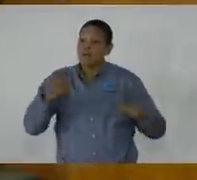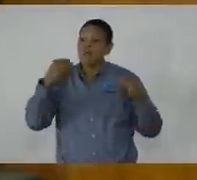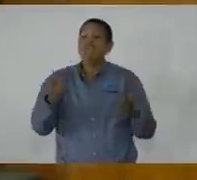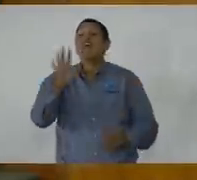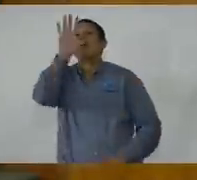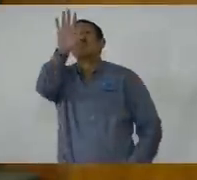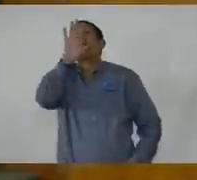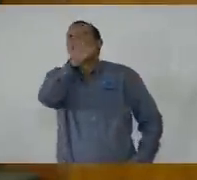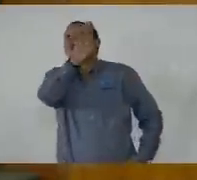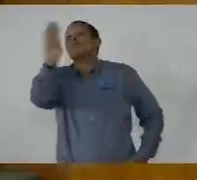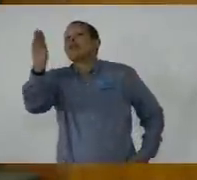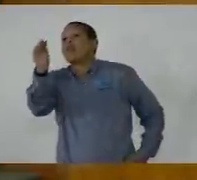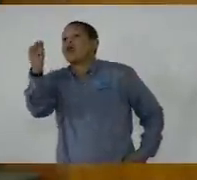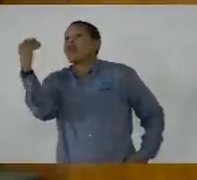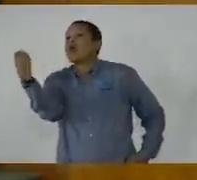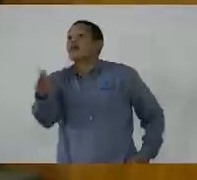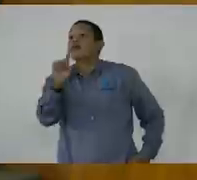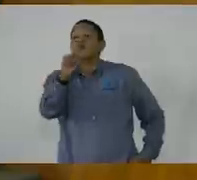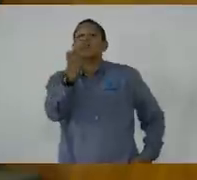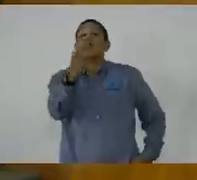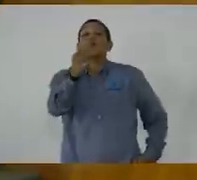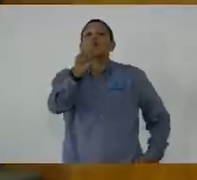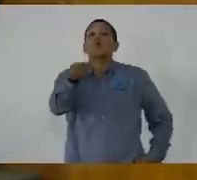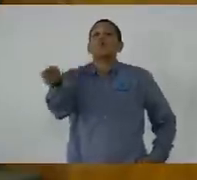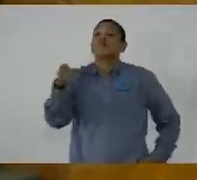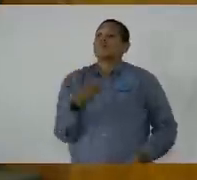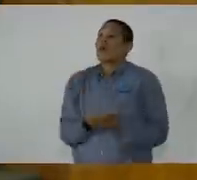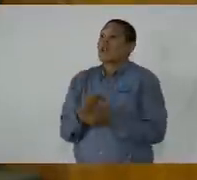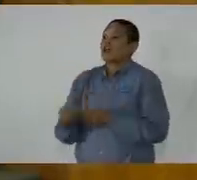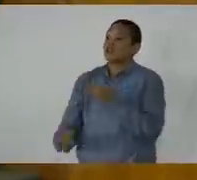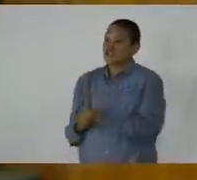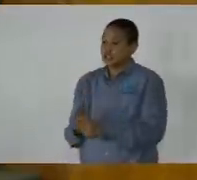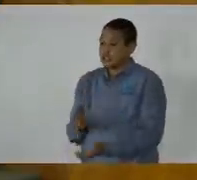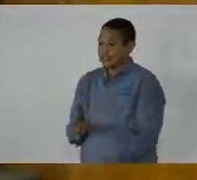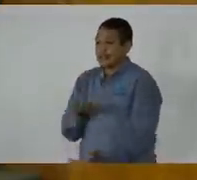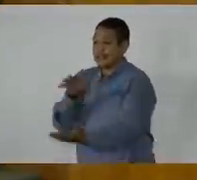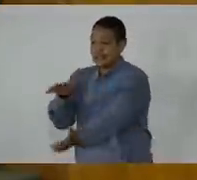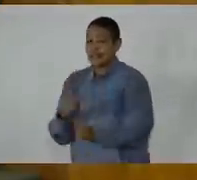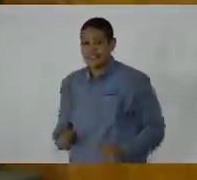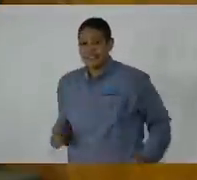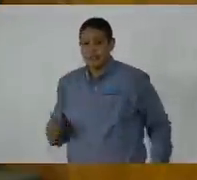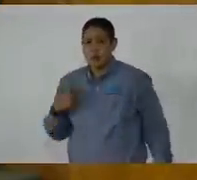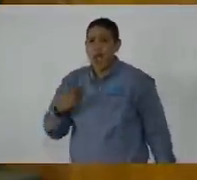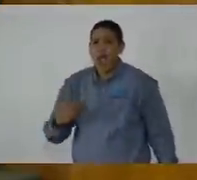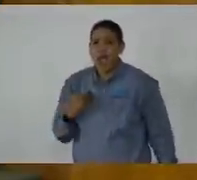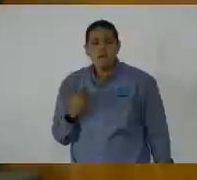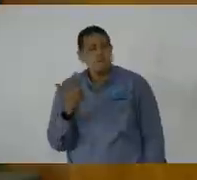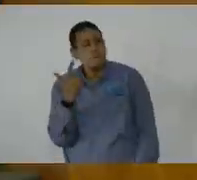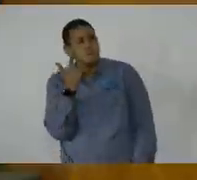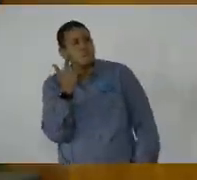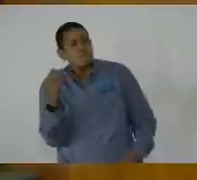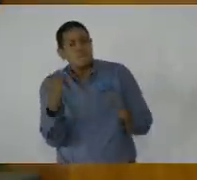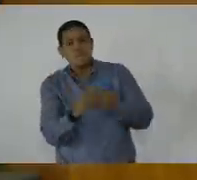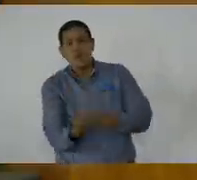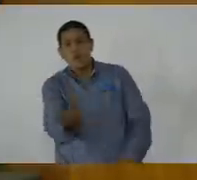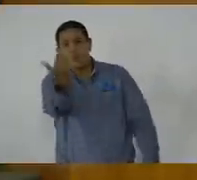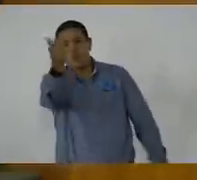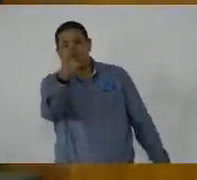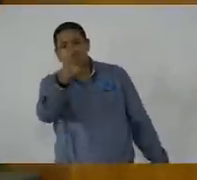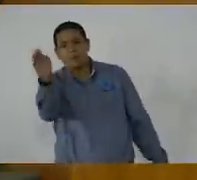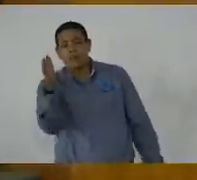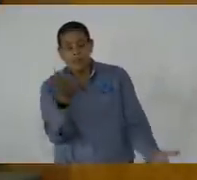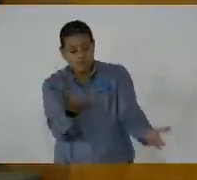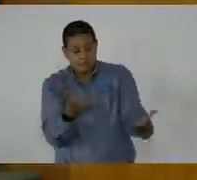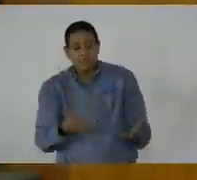$5 billion in the 2021-22 financial year, and we are pleased with a further $13 billion provided